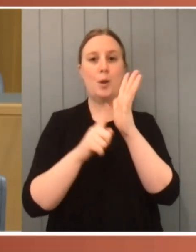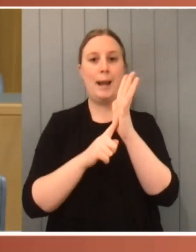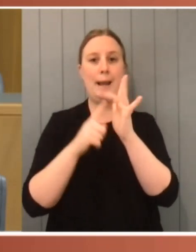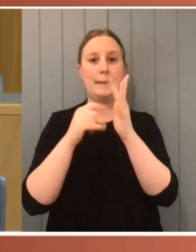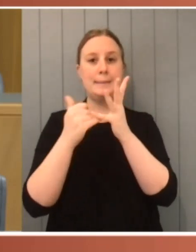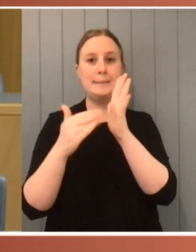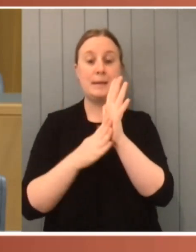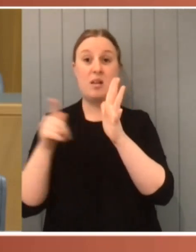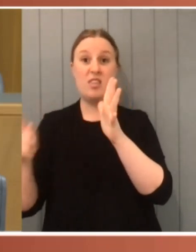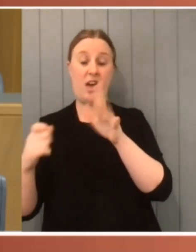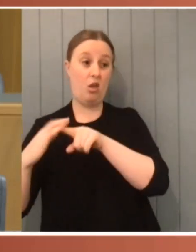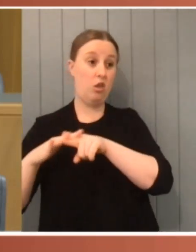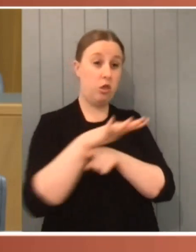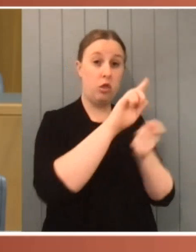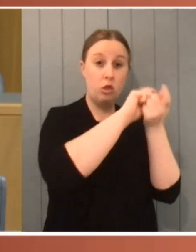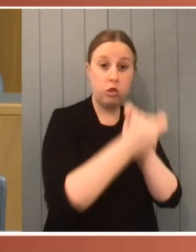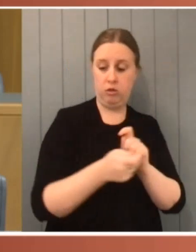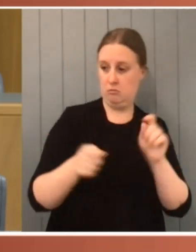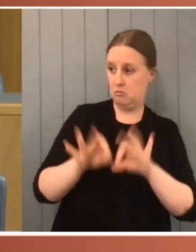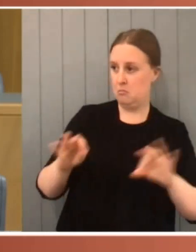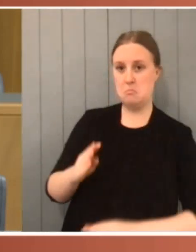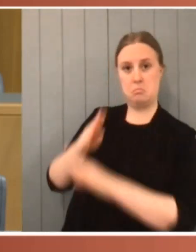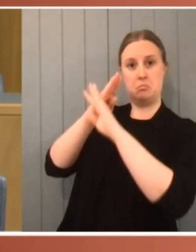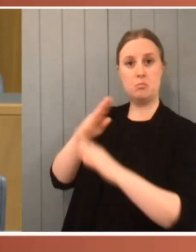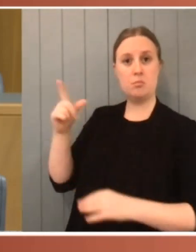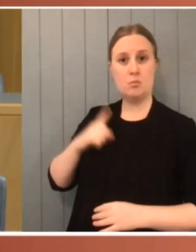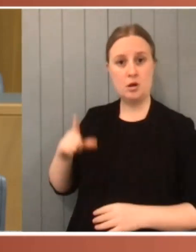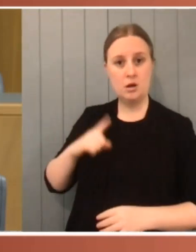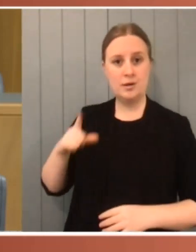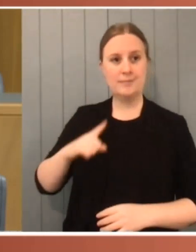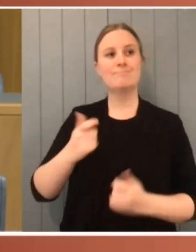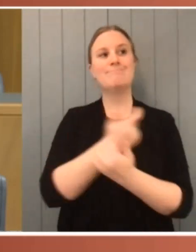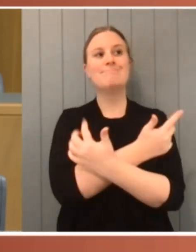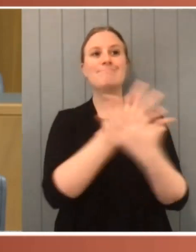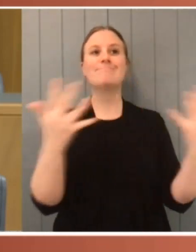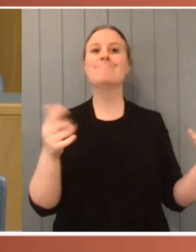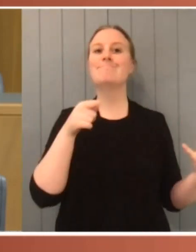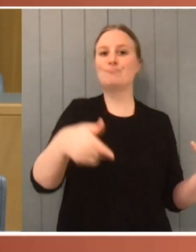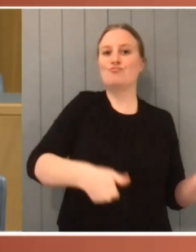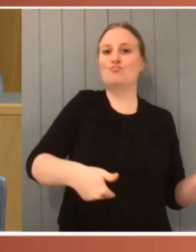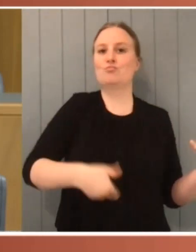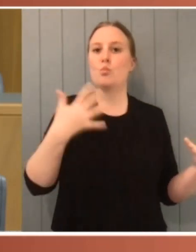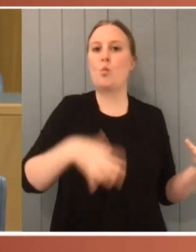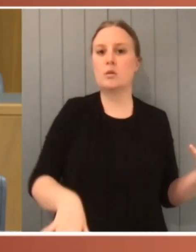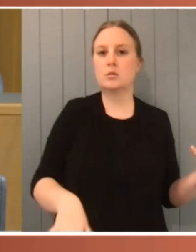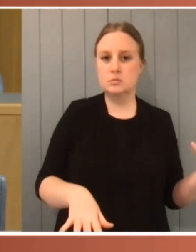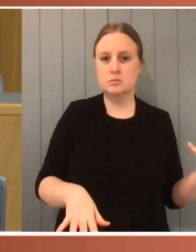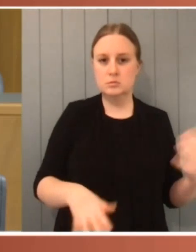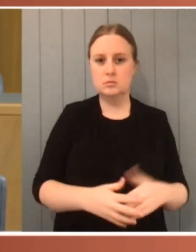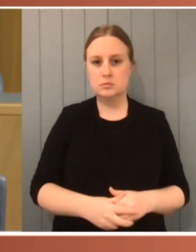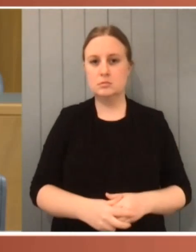national temperament. This seems to go hand in hand with what Brett identifies as the